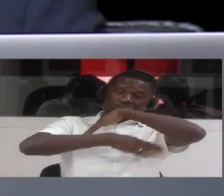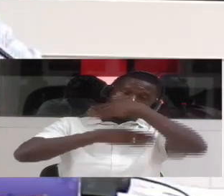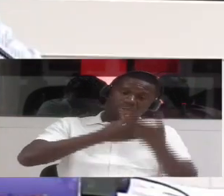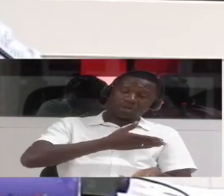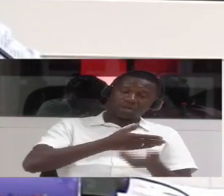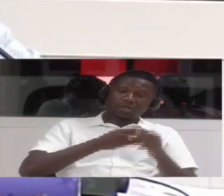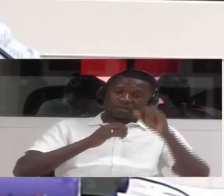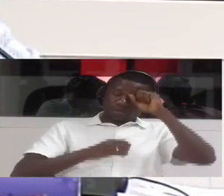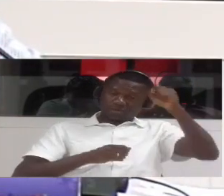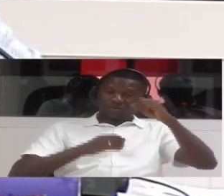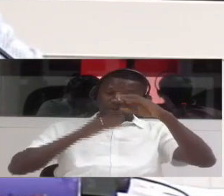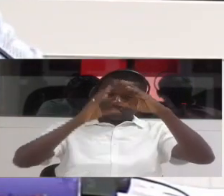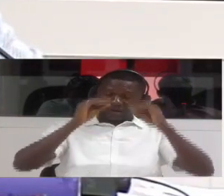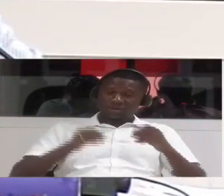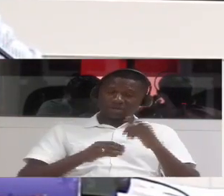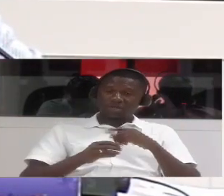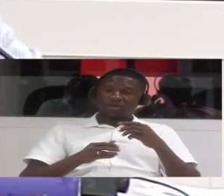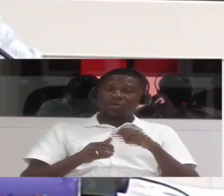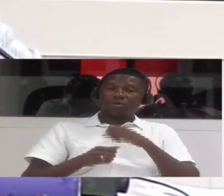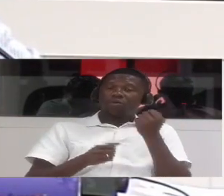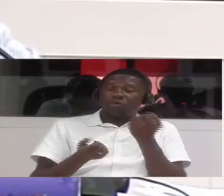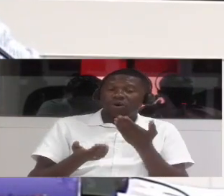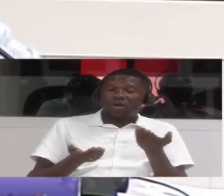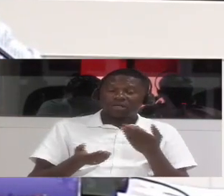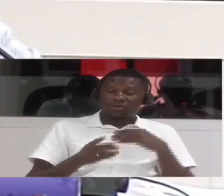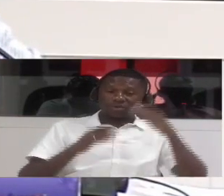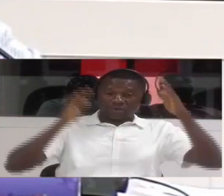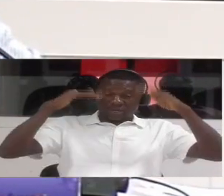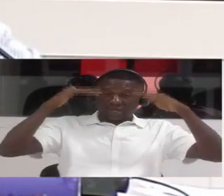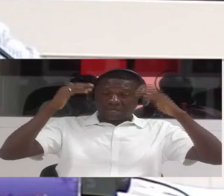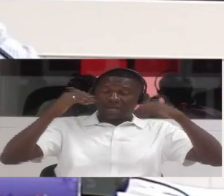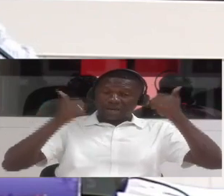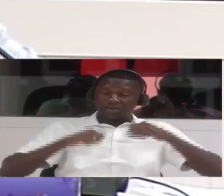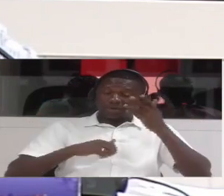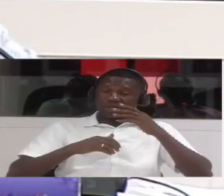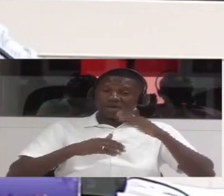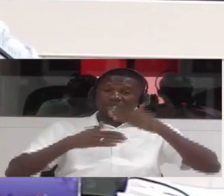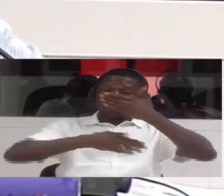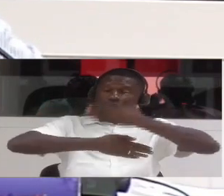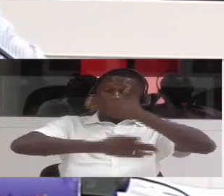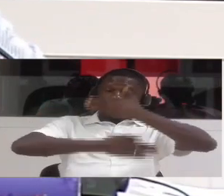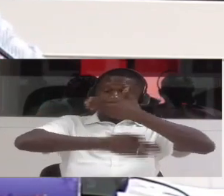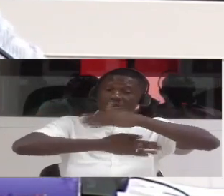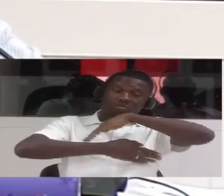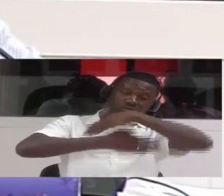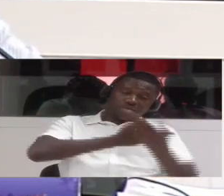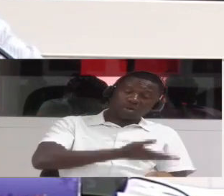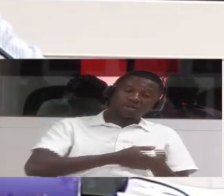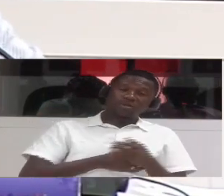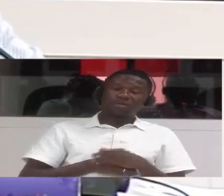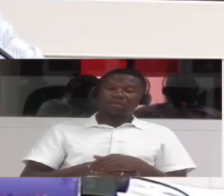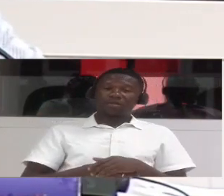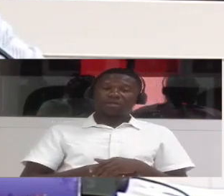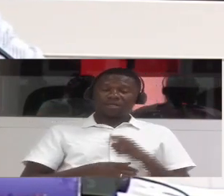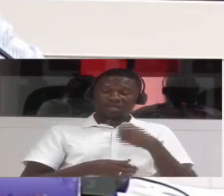rainfall or something. And they get arrested for that too? Yes, in fact, the reporter also got arrested. That's the subsequent